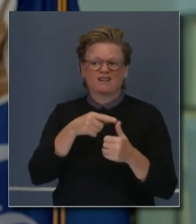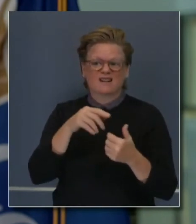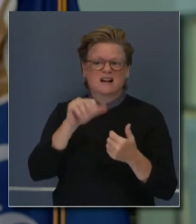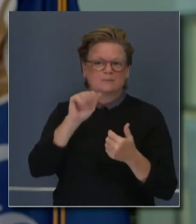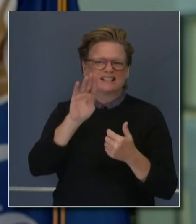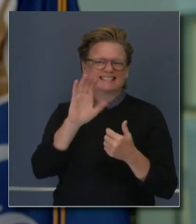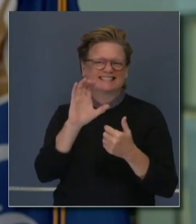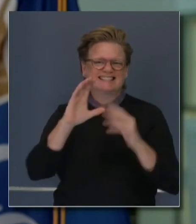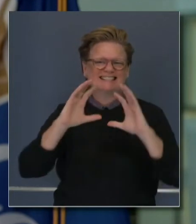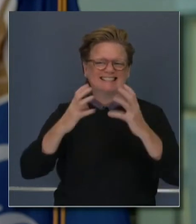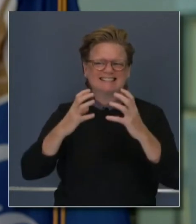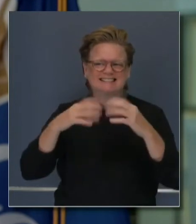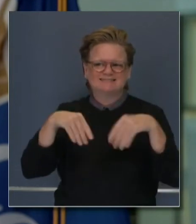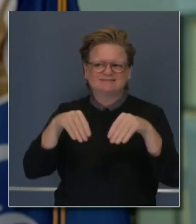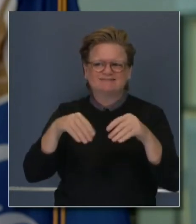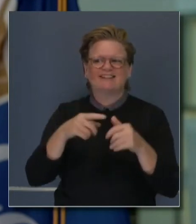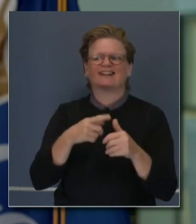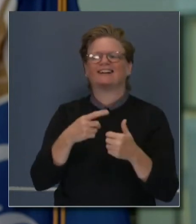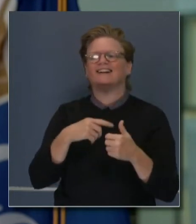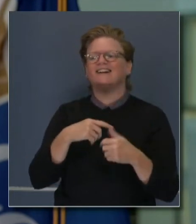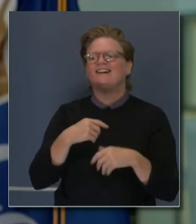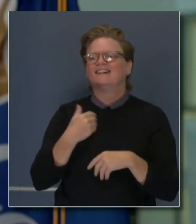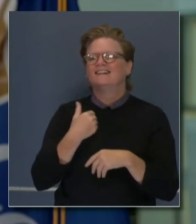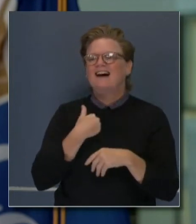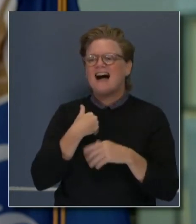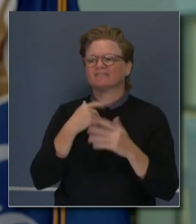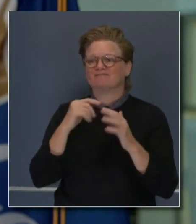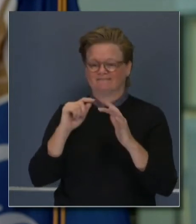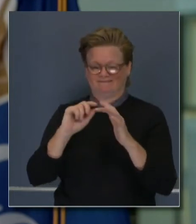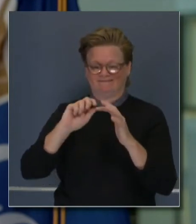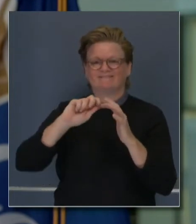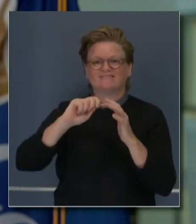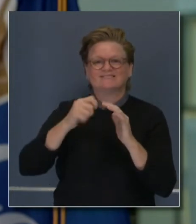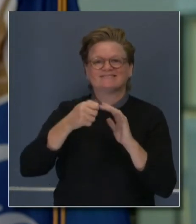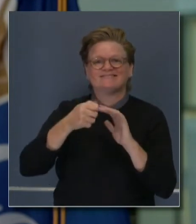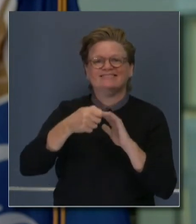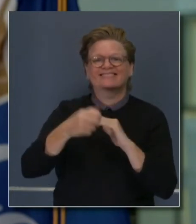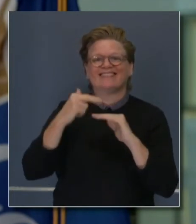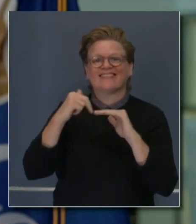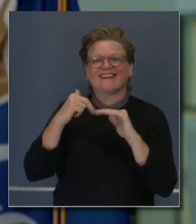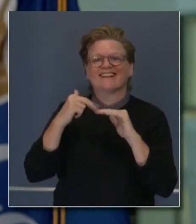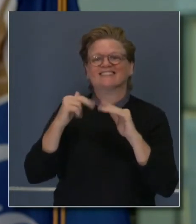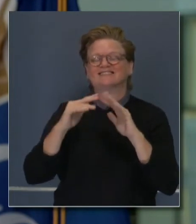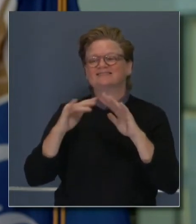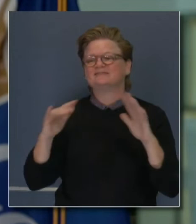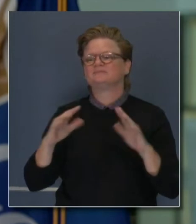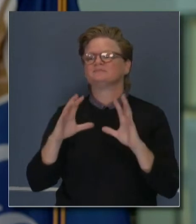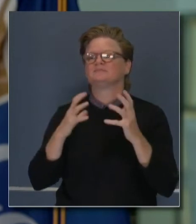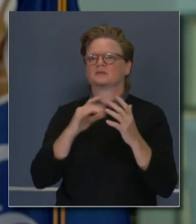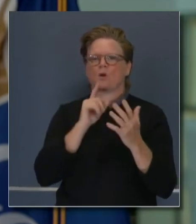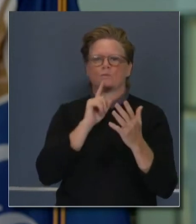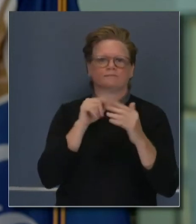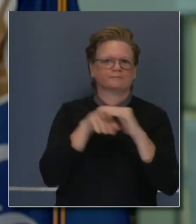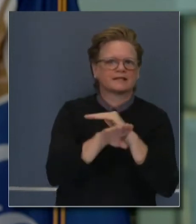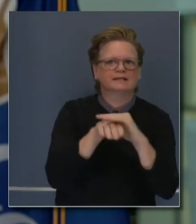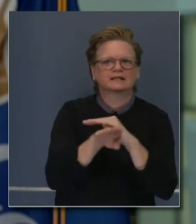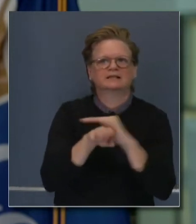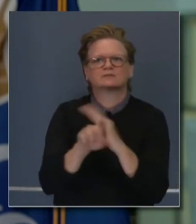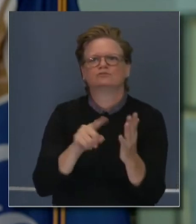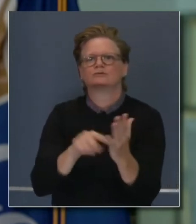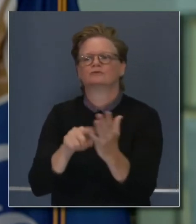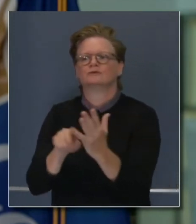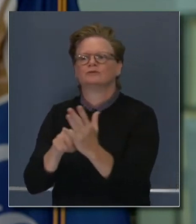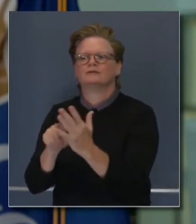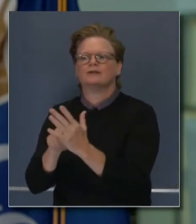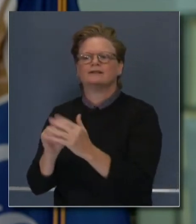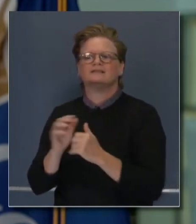sector. We have put out accordingly efforts, we have strengthened those efforts and put out